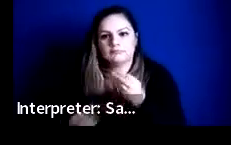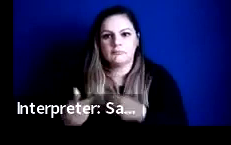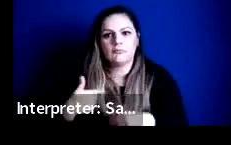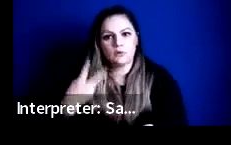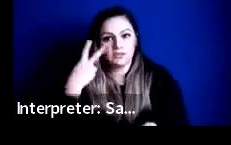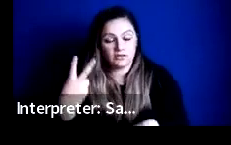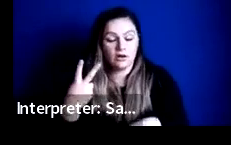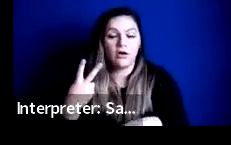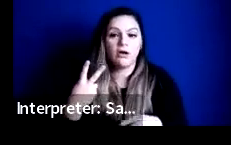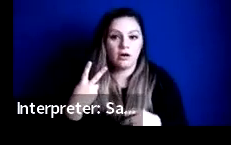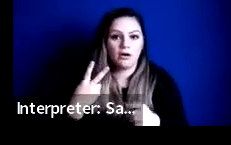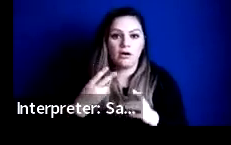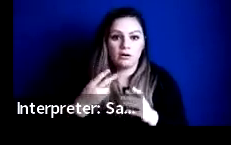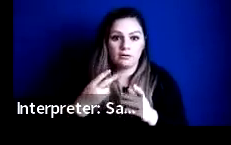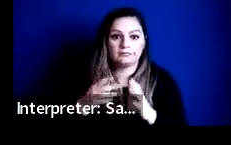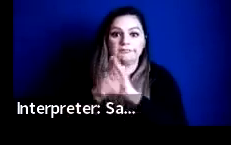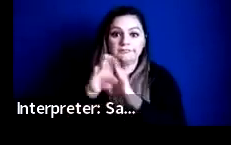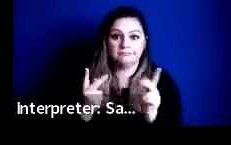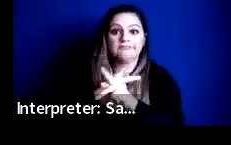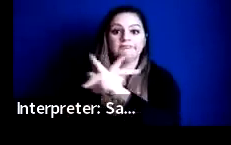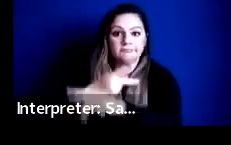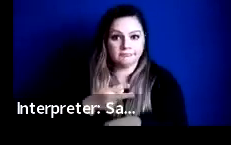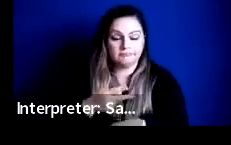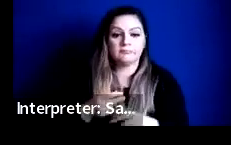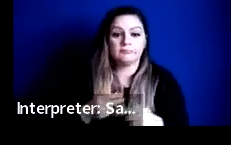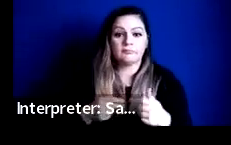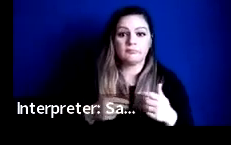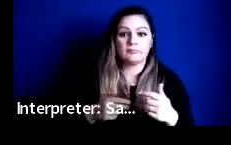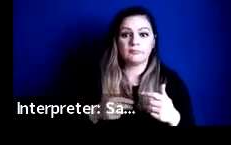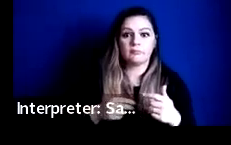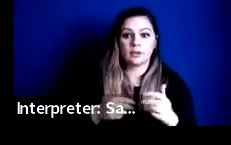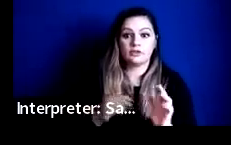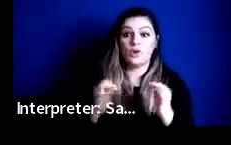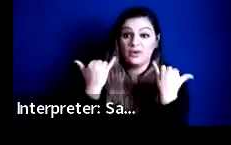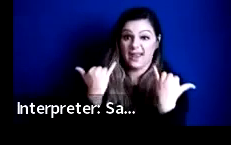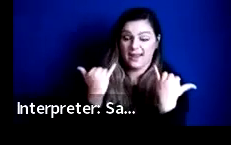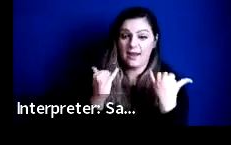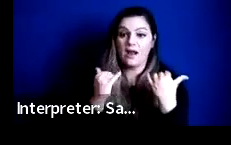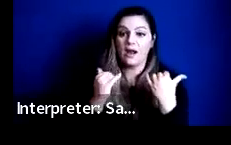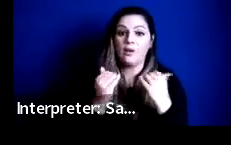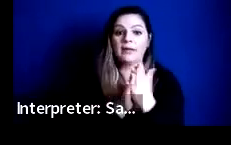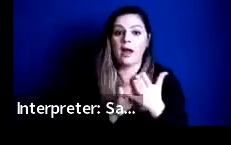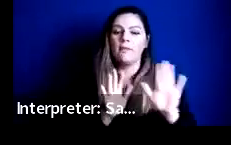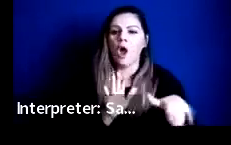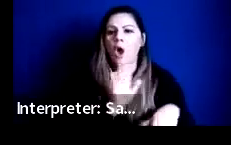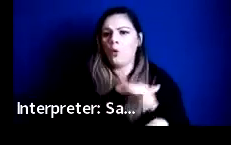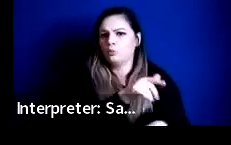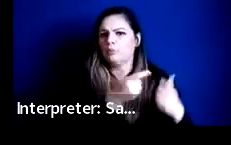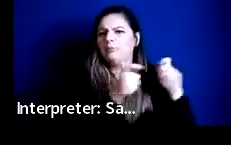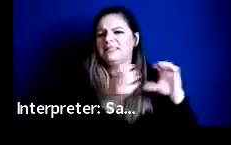addiction is now, thought of as something that happens in the big city, and it happens to these certain types of